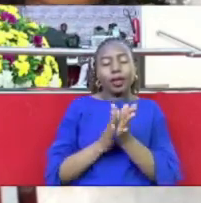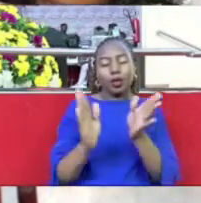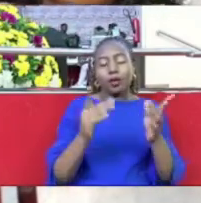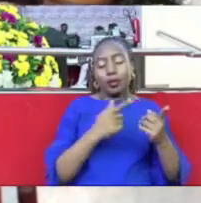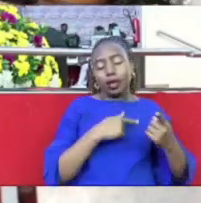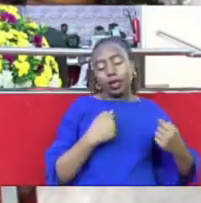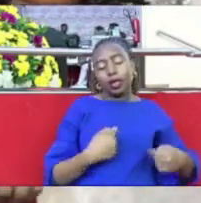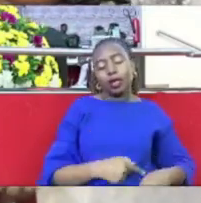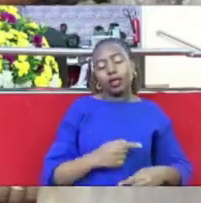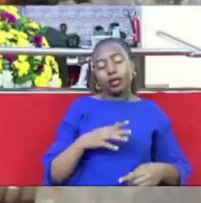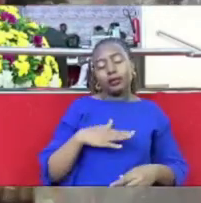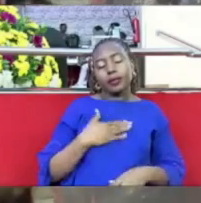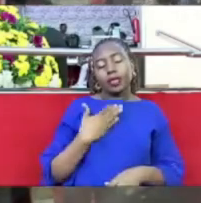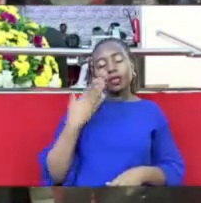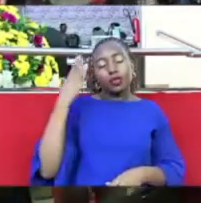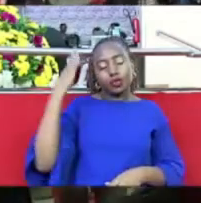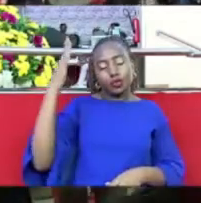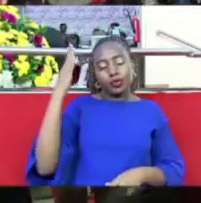I open my heart to you.